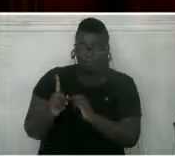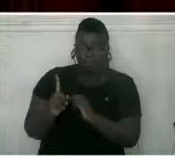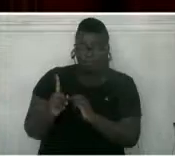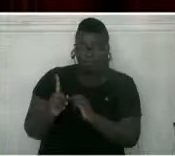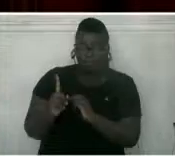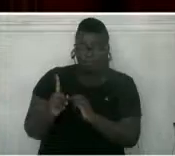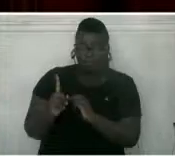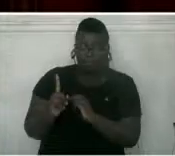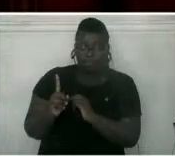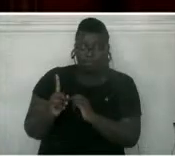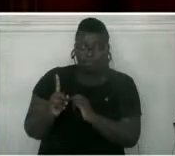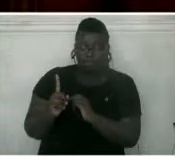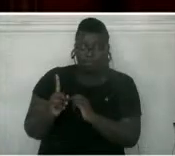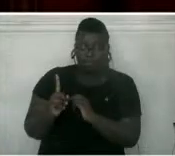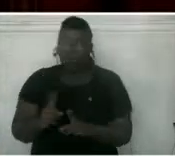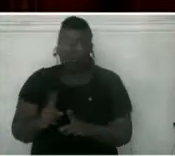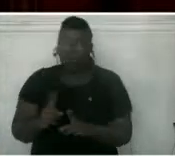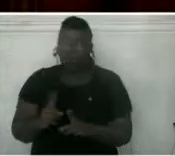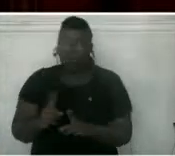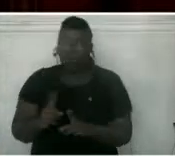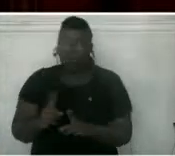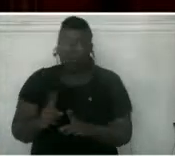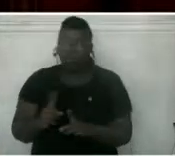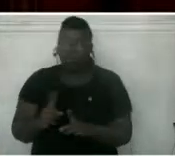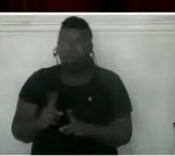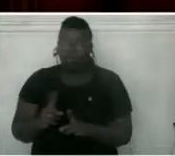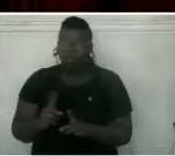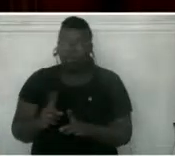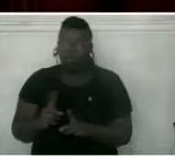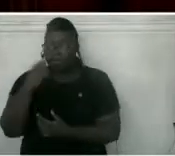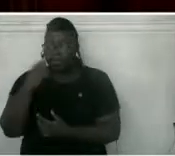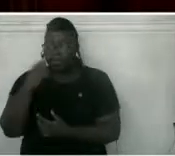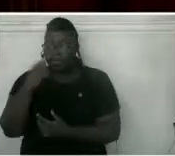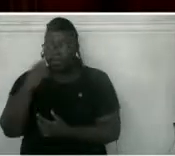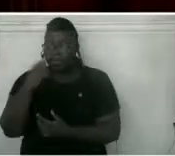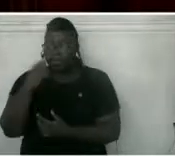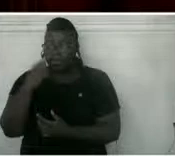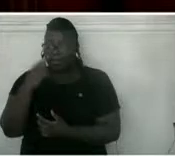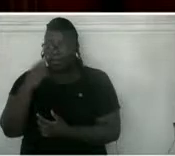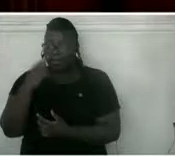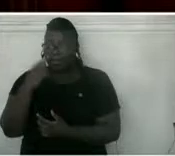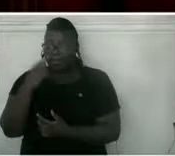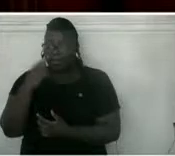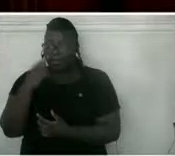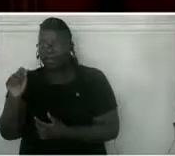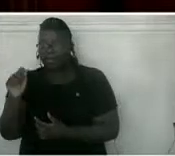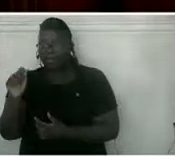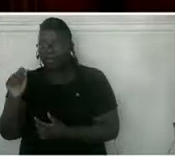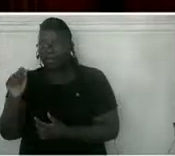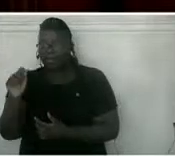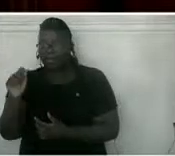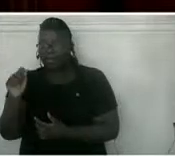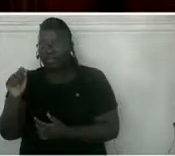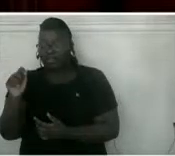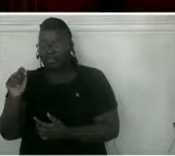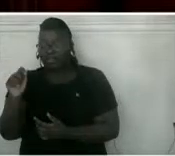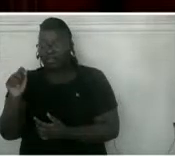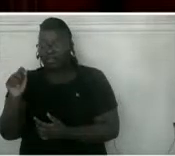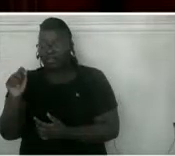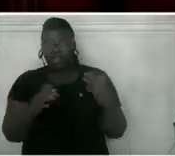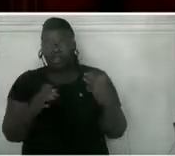of Gladstock, where we were last week. The acting MEC for community